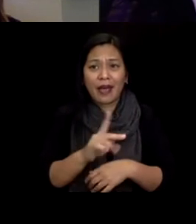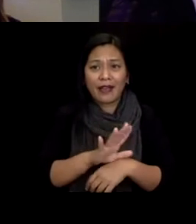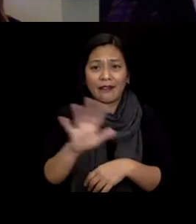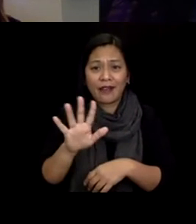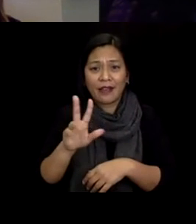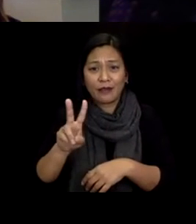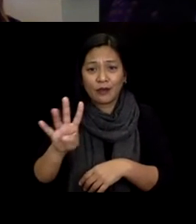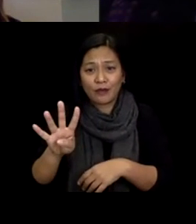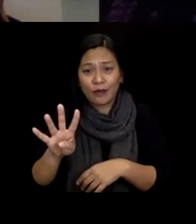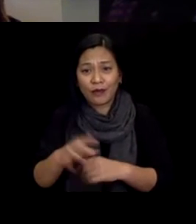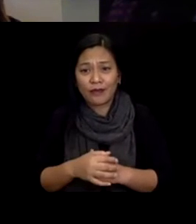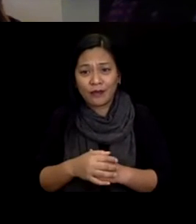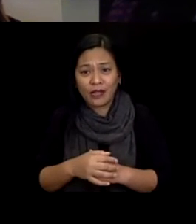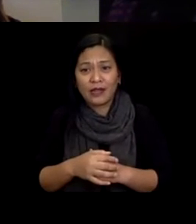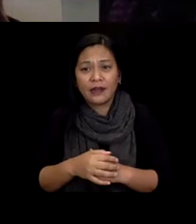5:24.